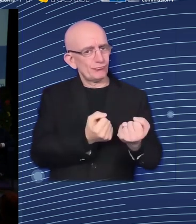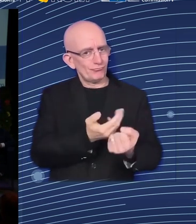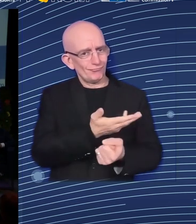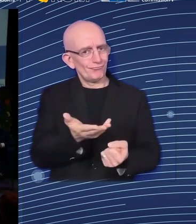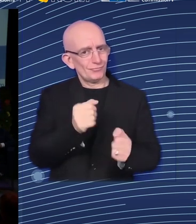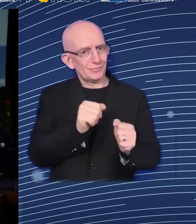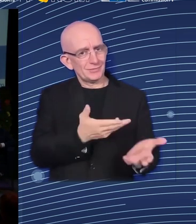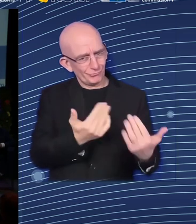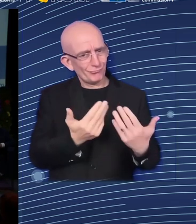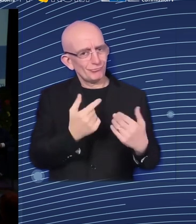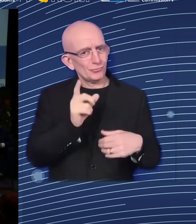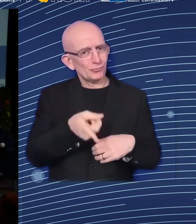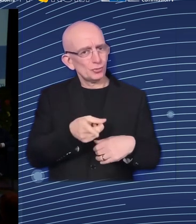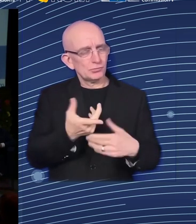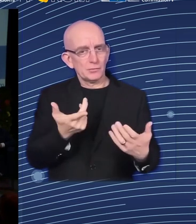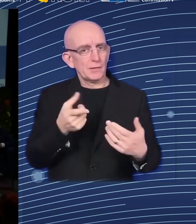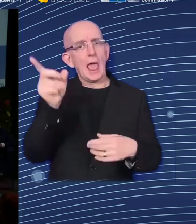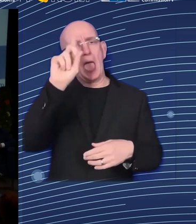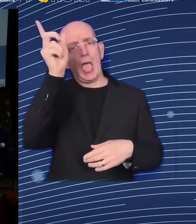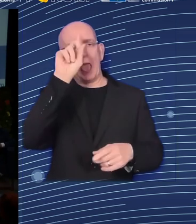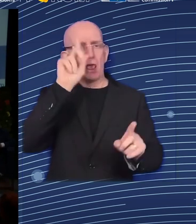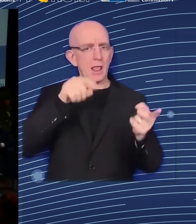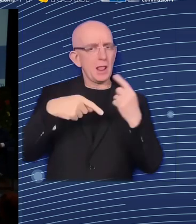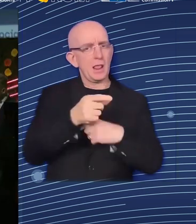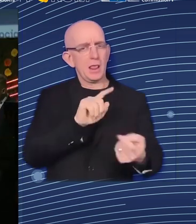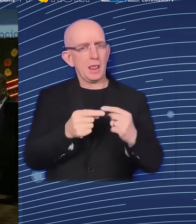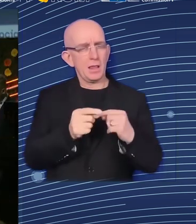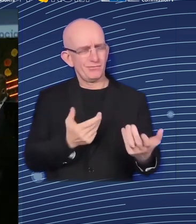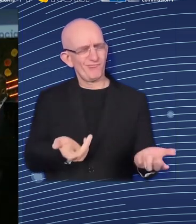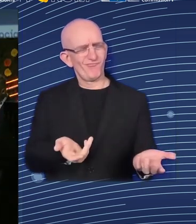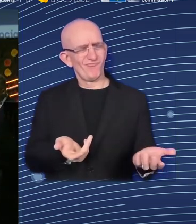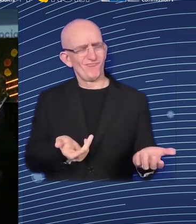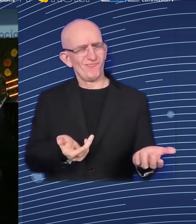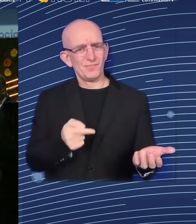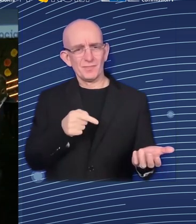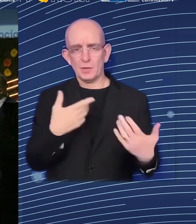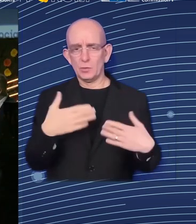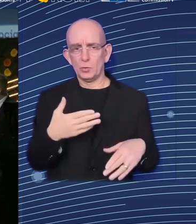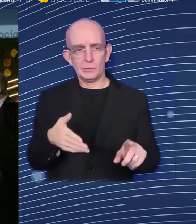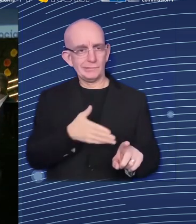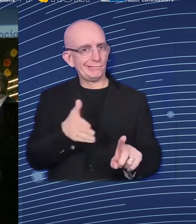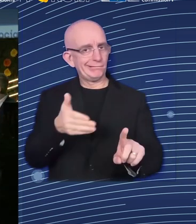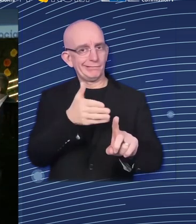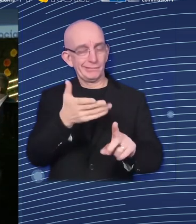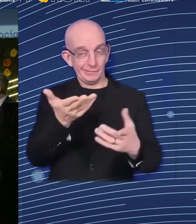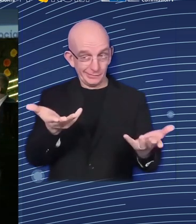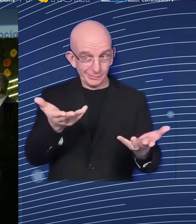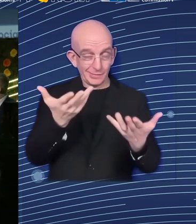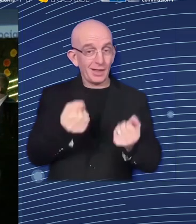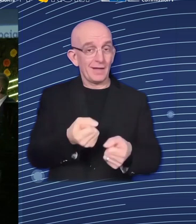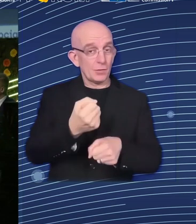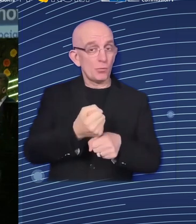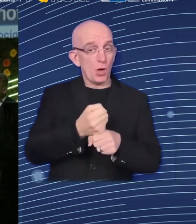not only for women, but of course, we need to deal with it. Thank you. Thank you very much. I think that would be a very interesting